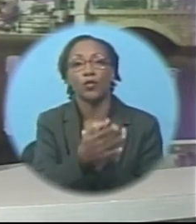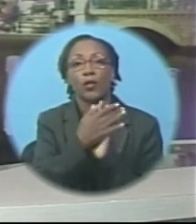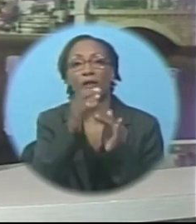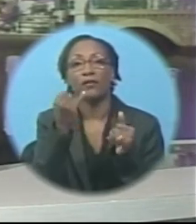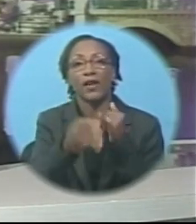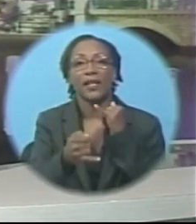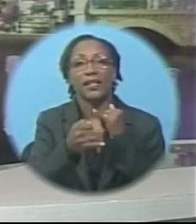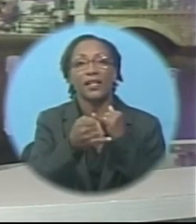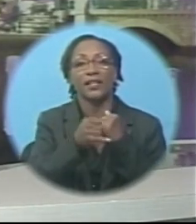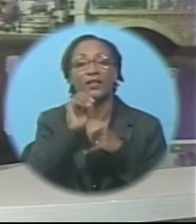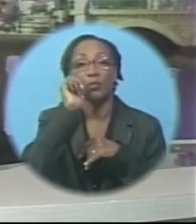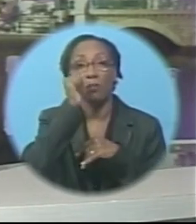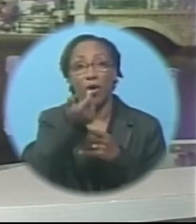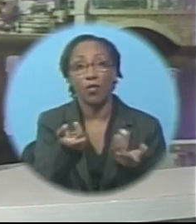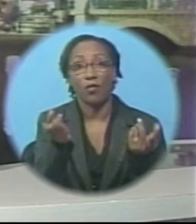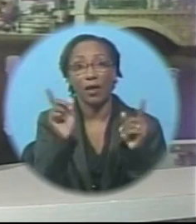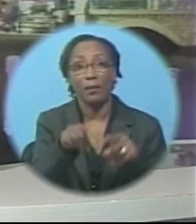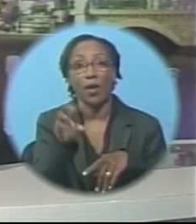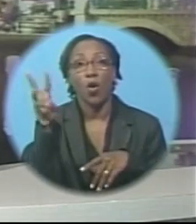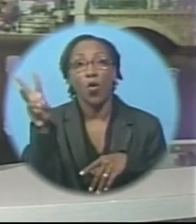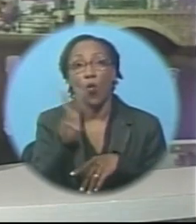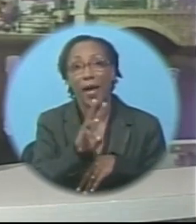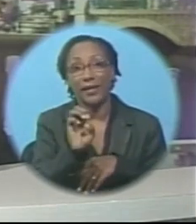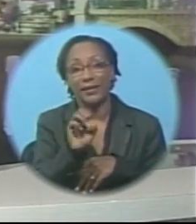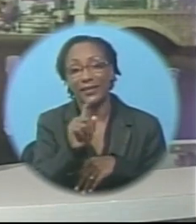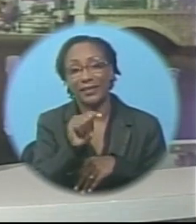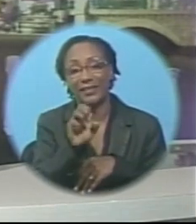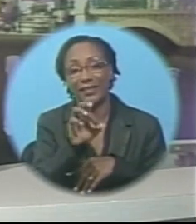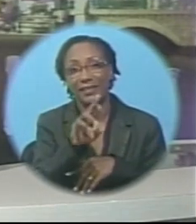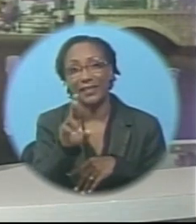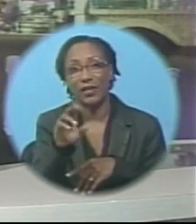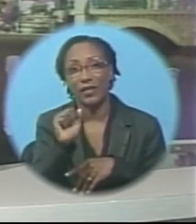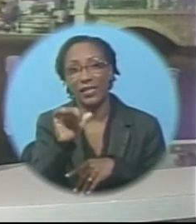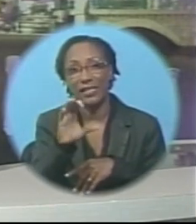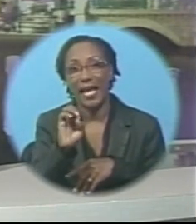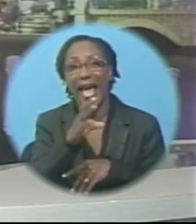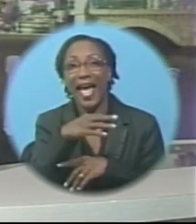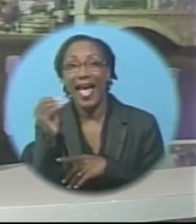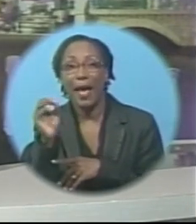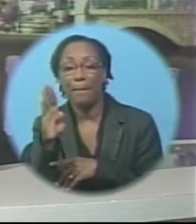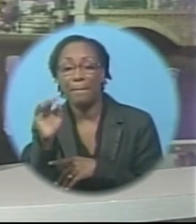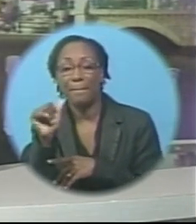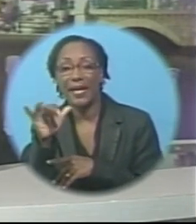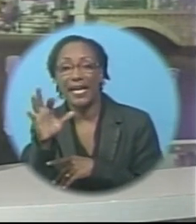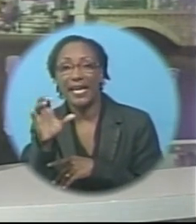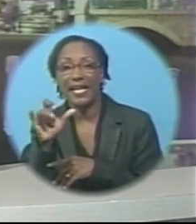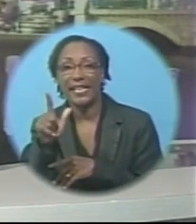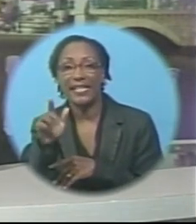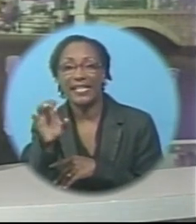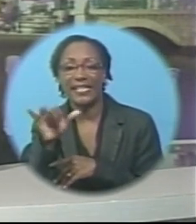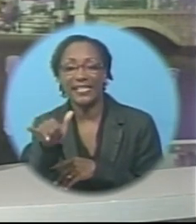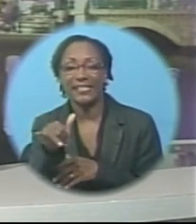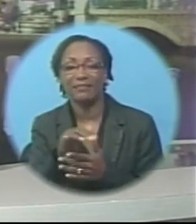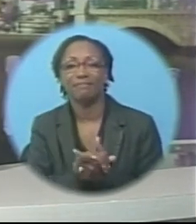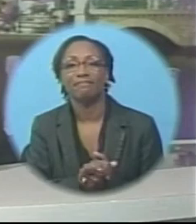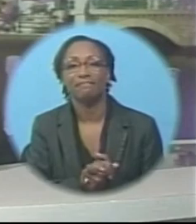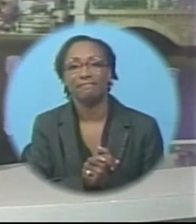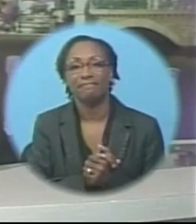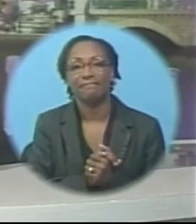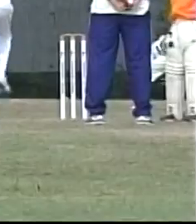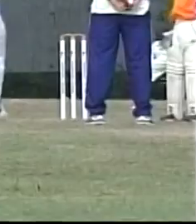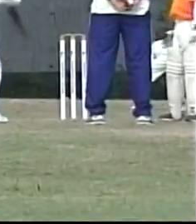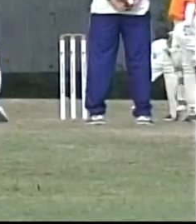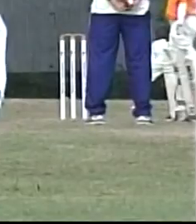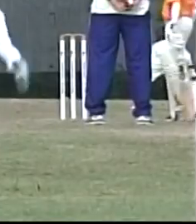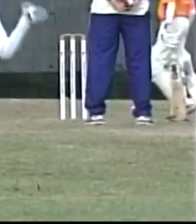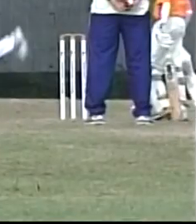between West Terrace and Bailey's at the Empire Ground in Bank Hall. Well, Cbc Sports travelled to both schools today and caught up with the teams.